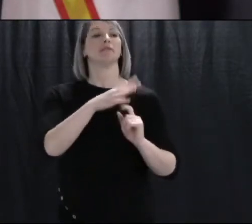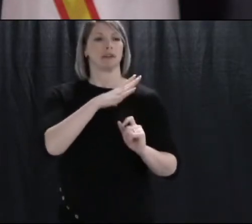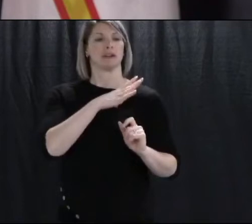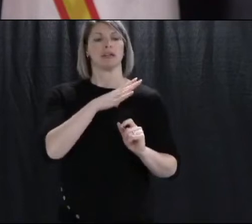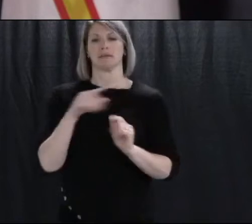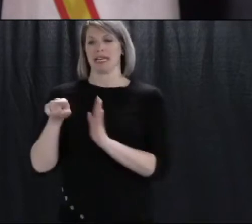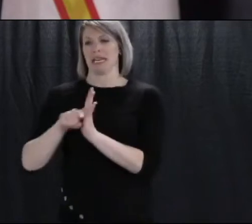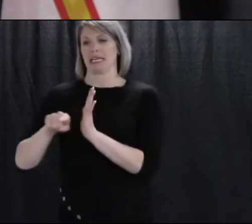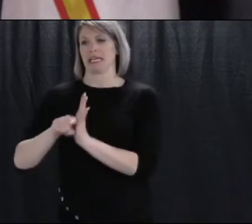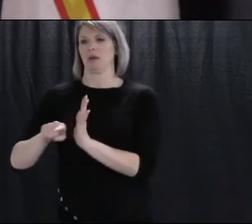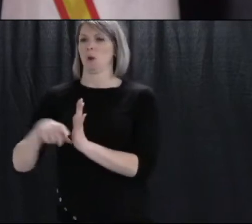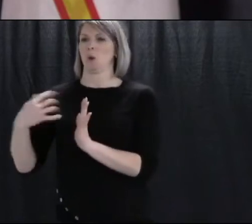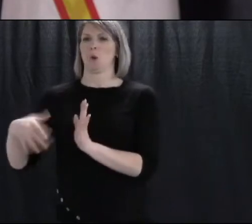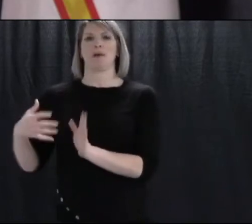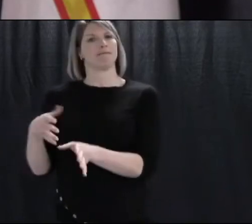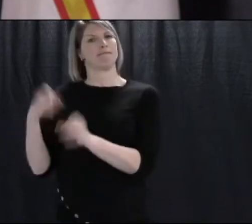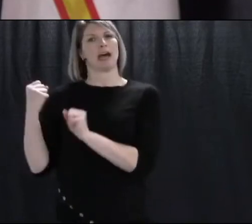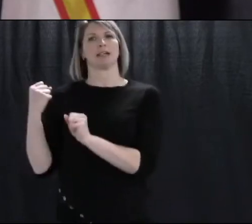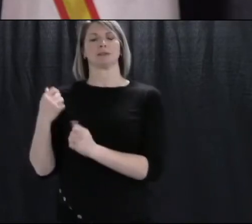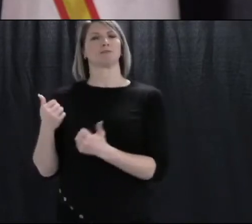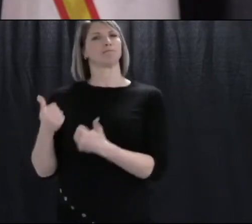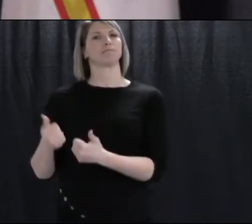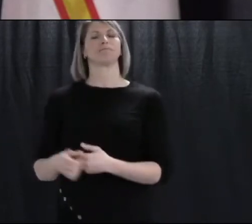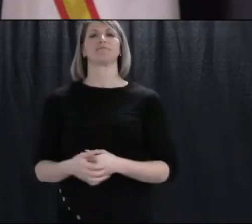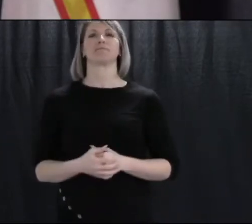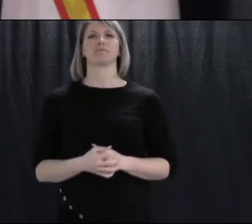the numbers that we've been able to do within the province.